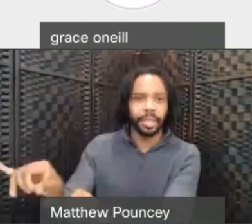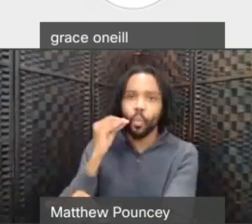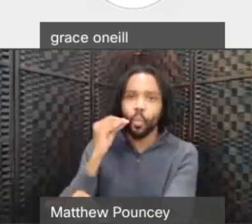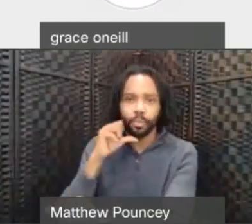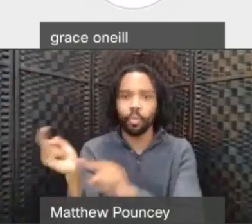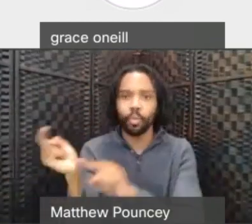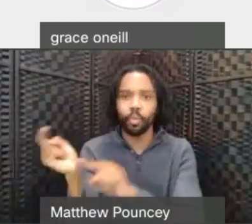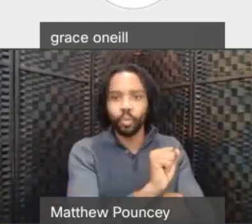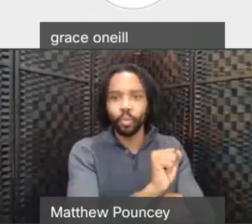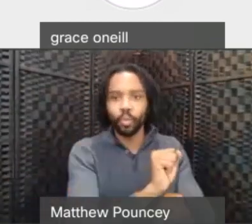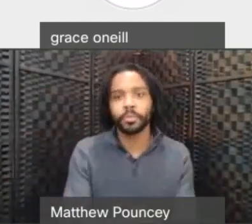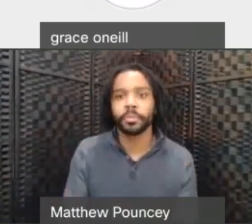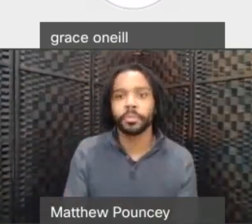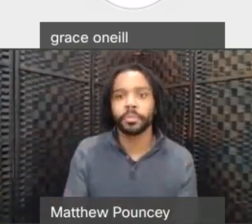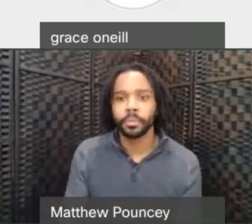question.